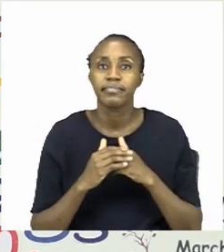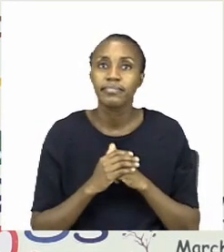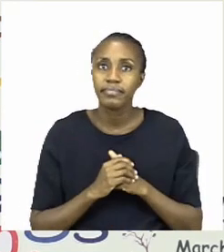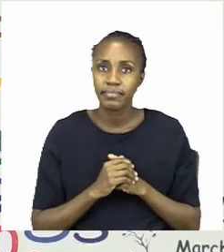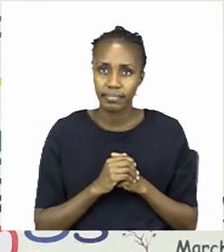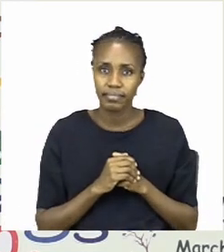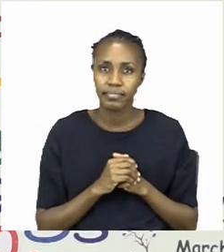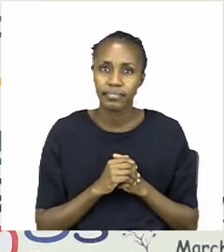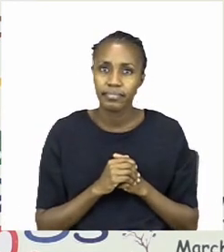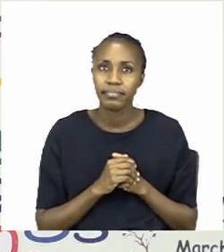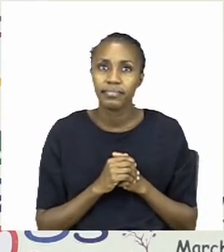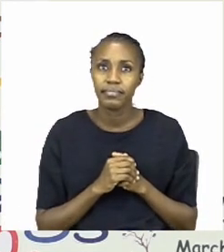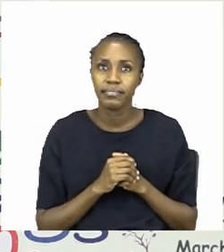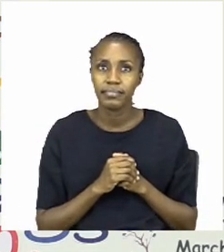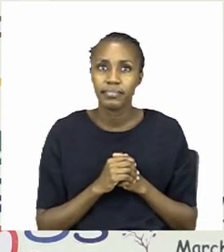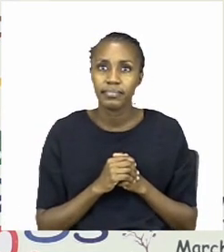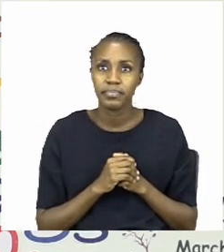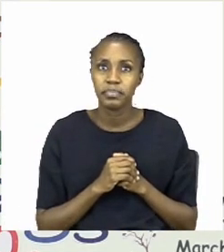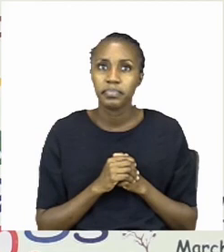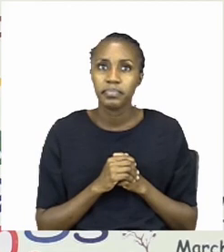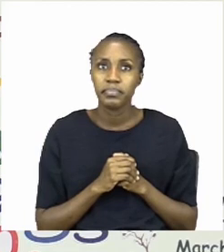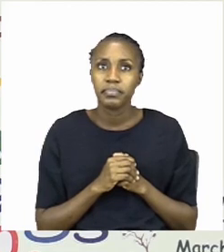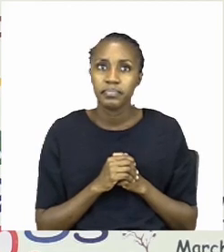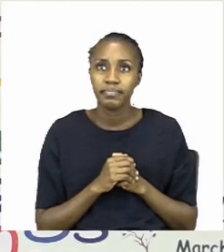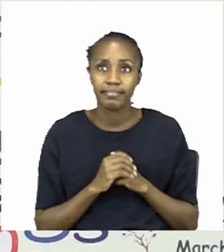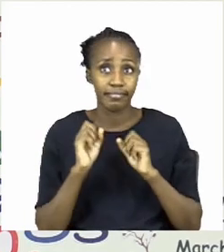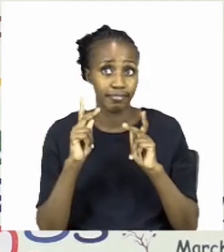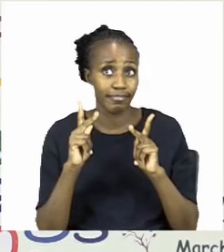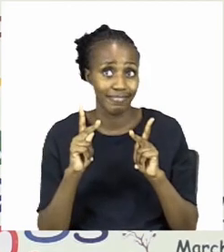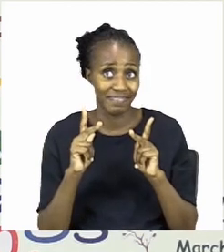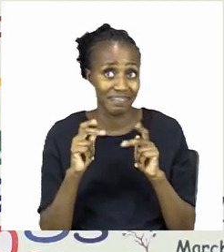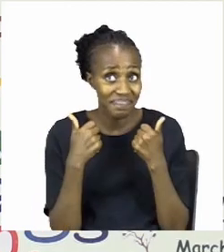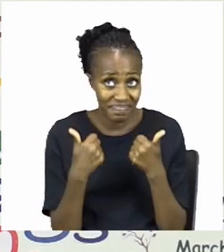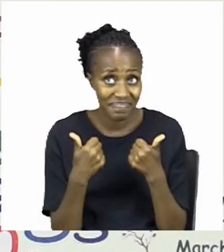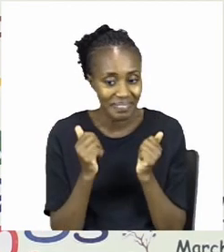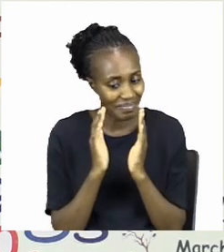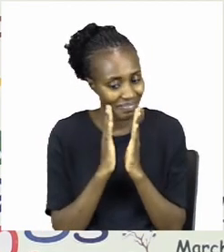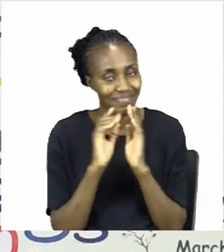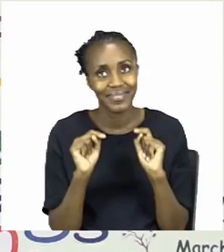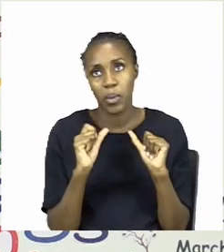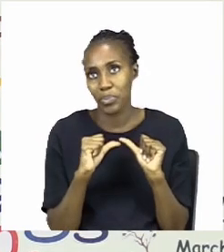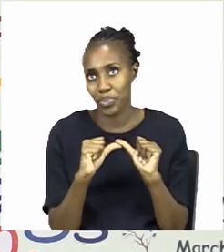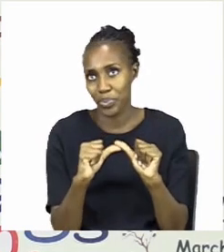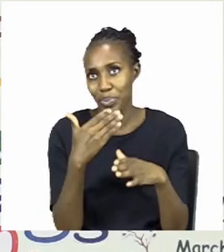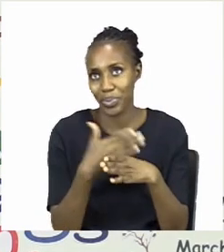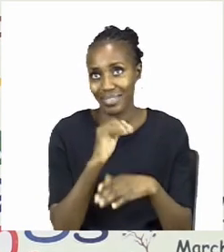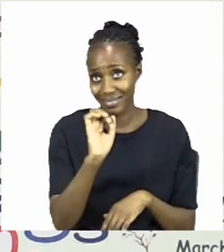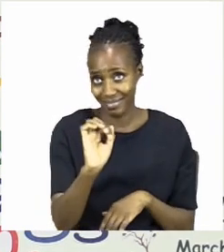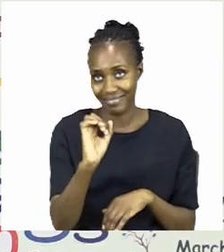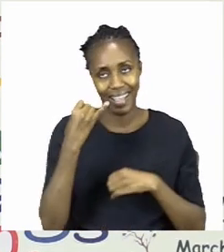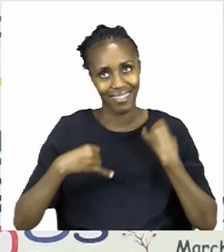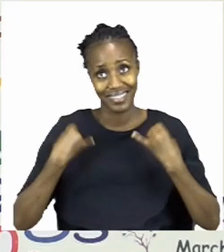your sentence with a full stop. All right, boys and girls, I'm going to leave you to finish your activities. Have